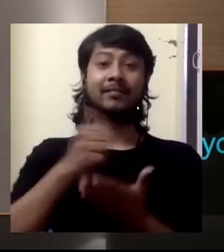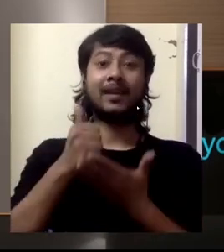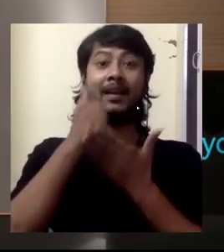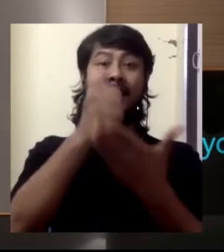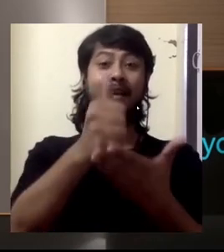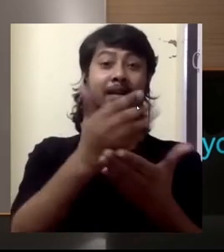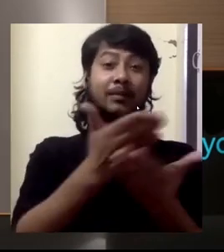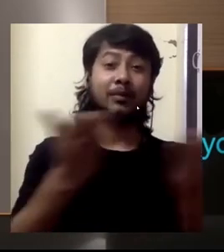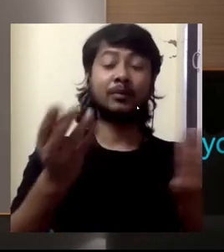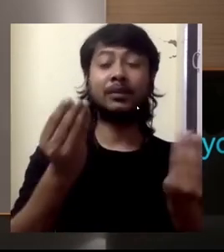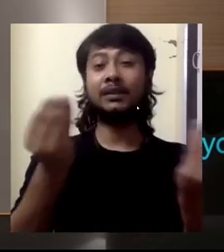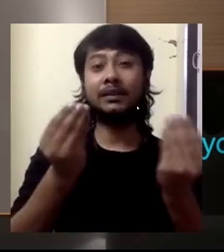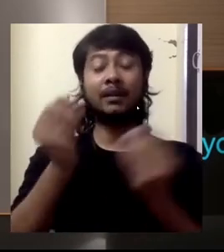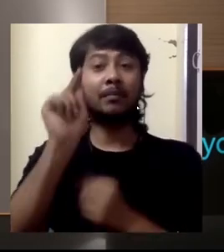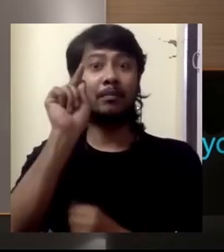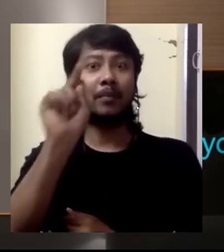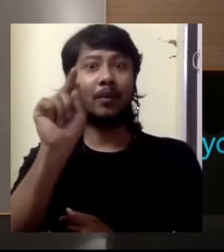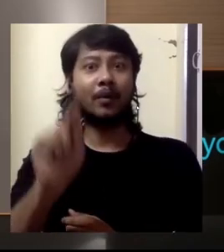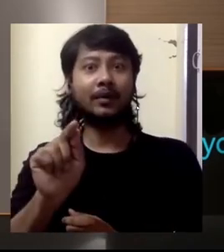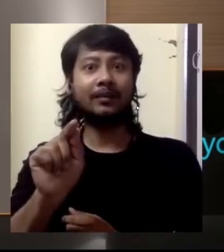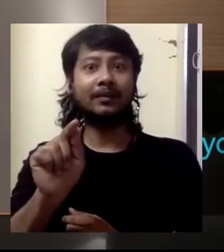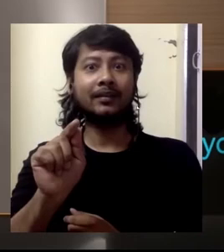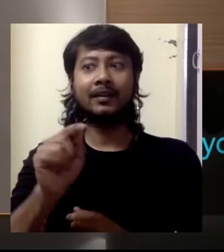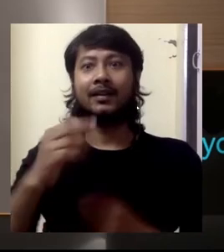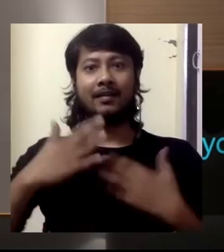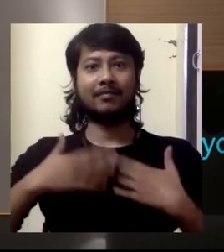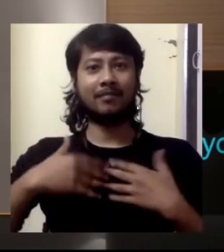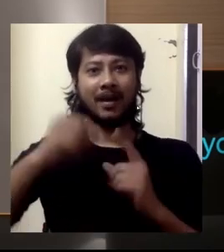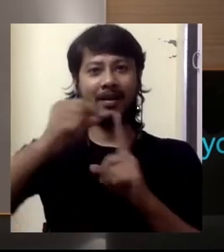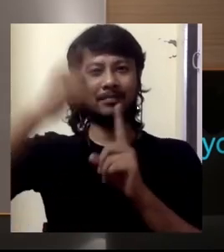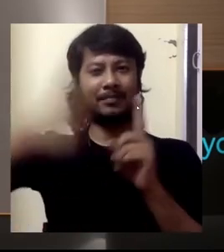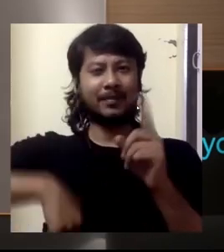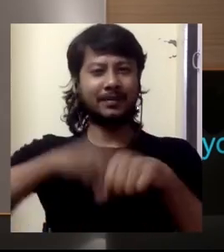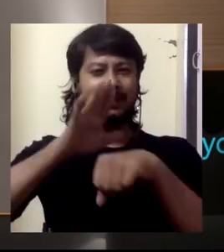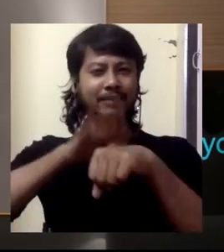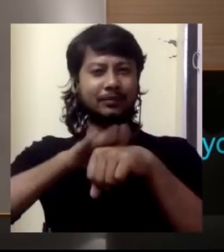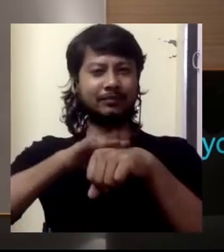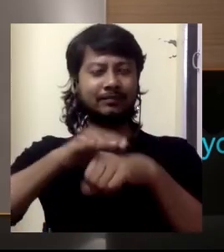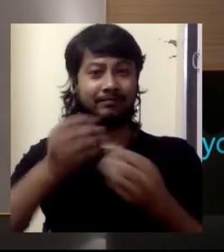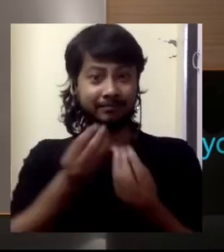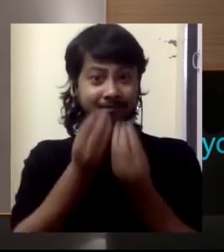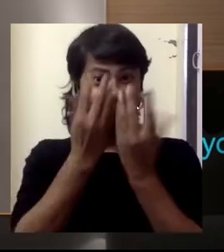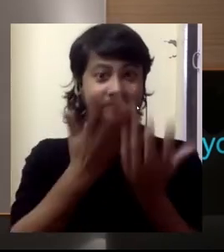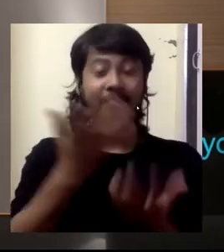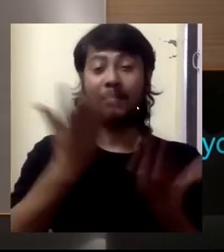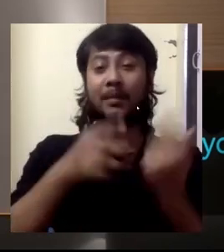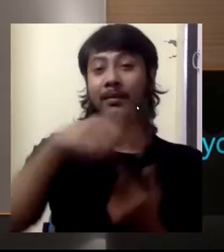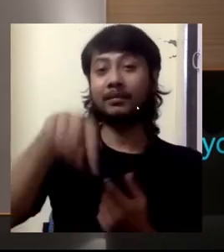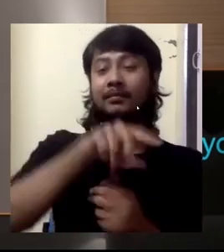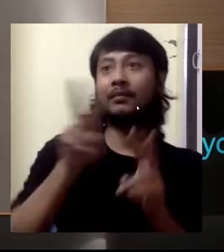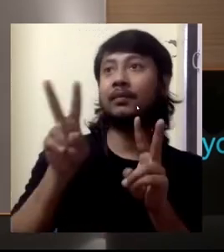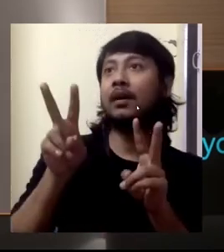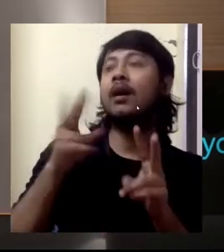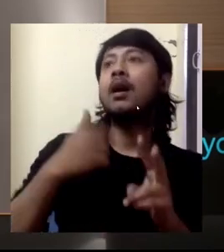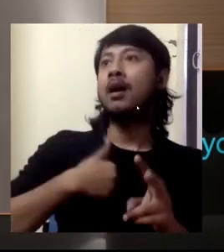inspire, something that might challenge, and something that you might take away that can make a difference.